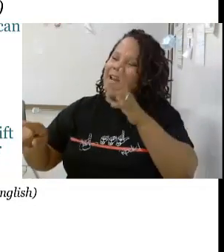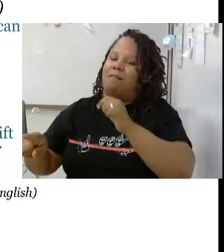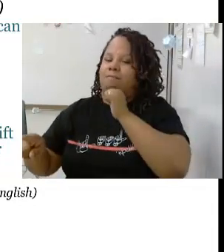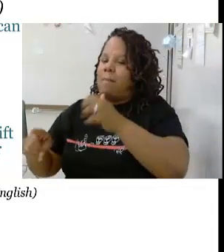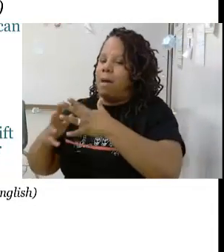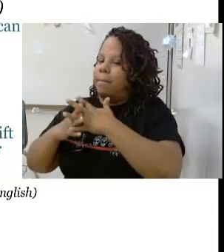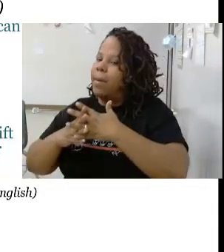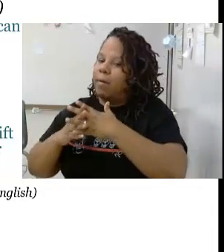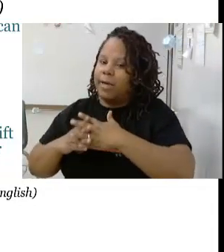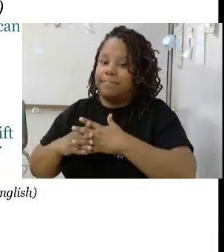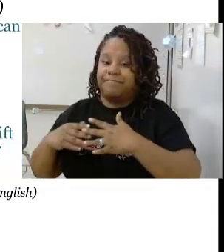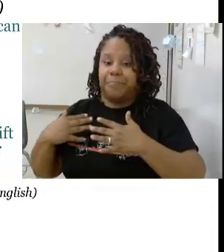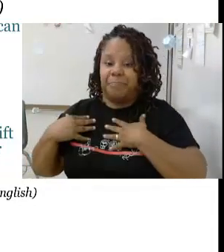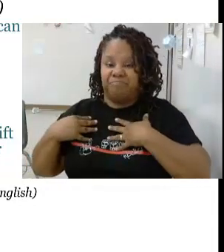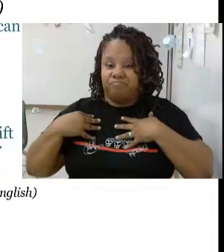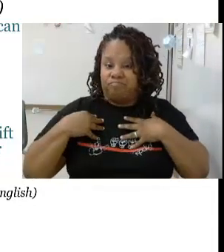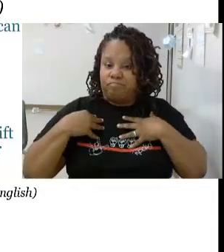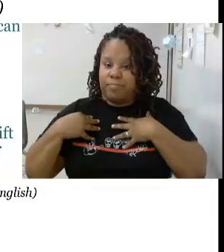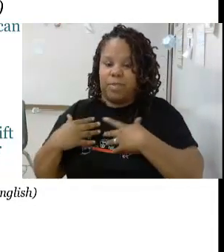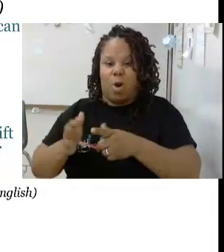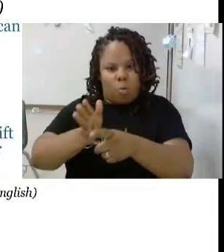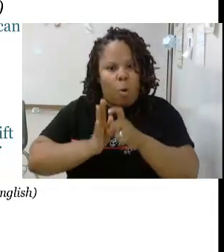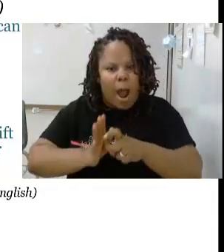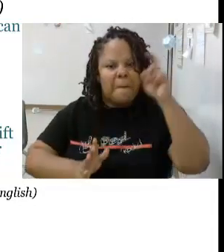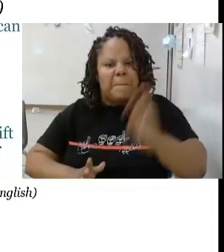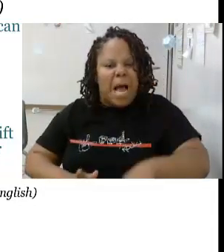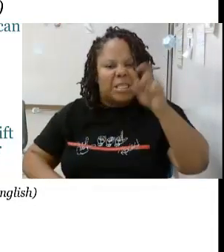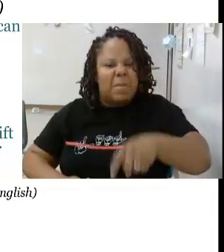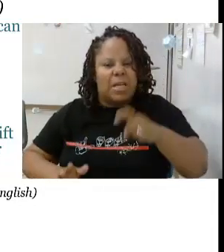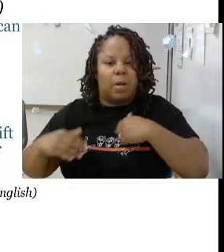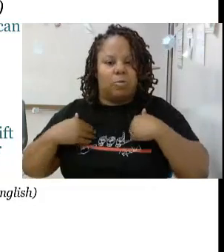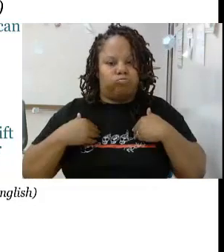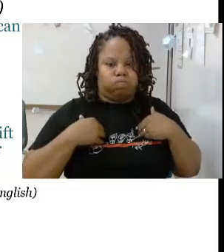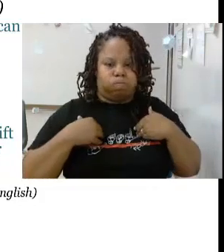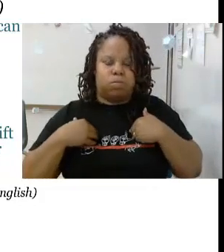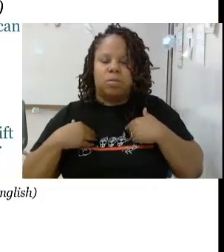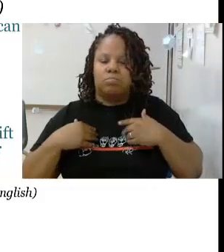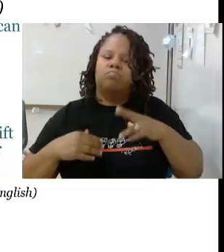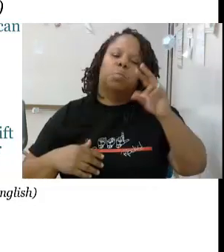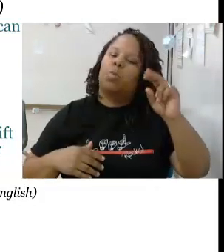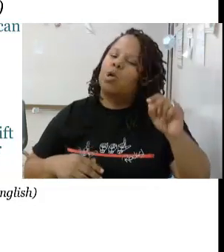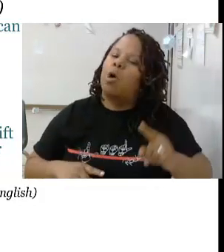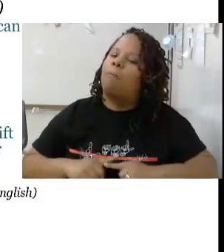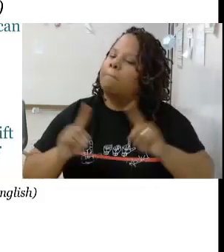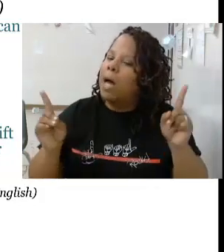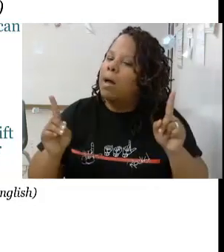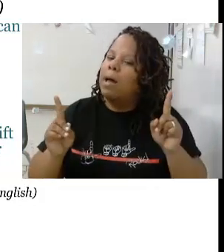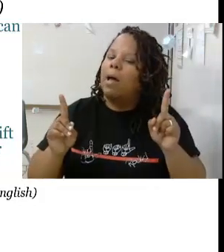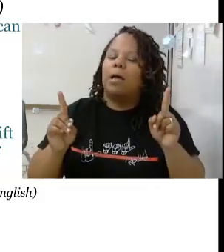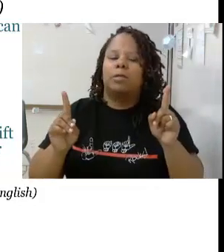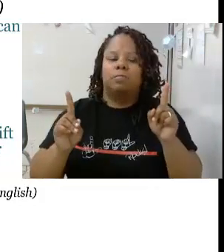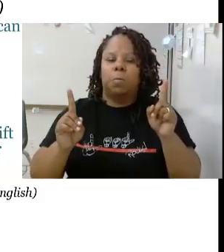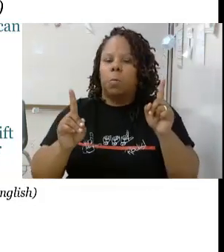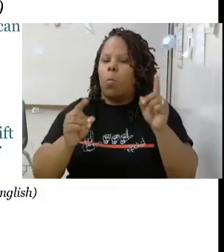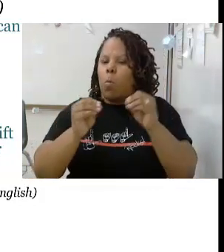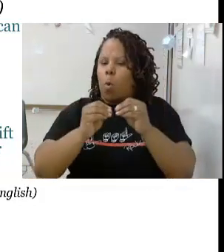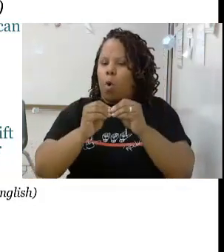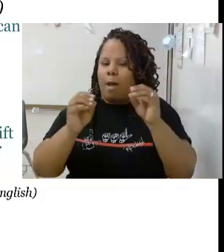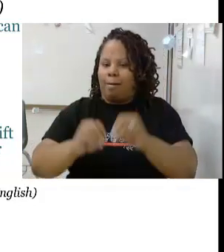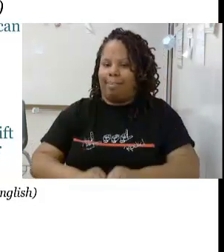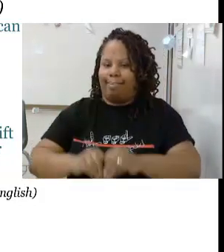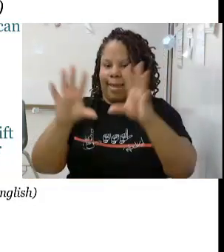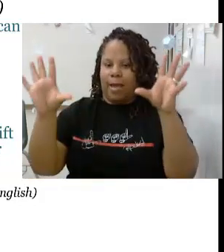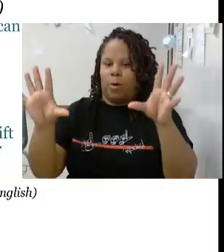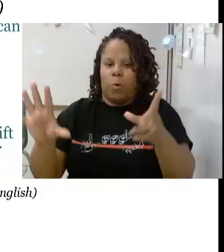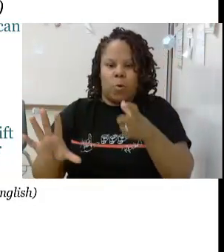but again, it makes it more clear if not only are you pointing at your mom, but your shoulders are showing you where your mom